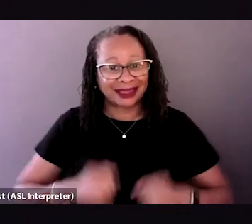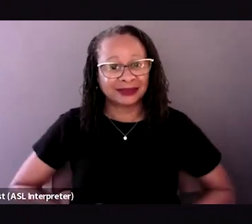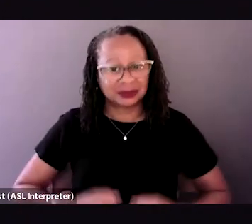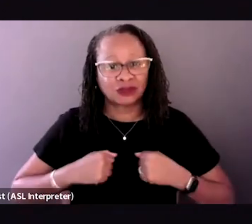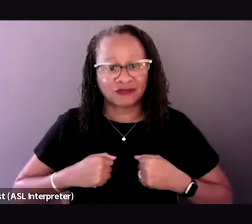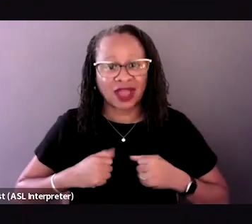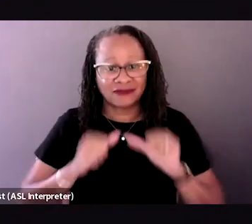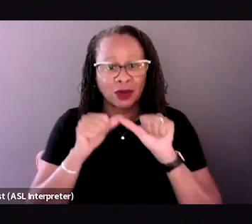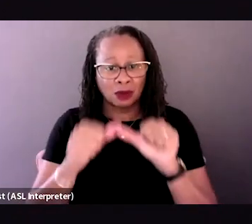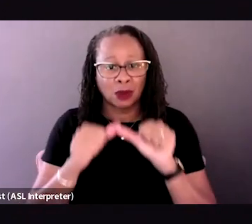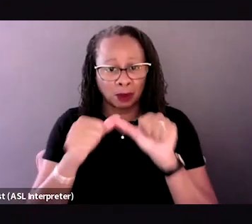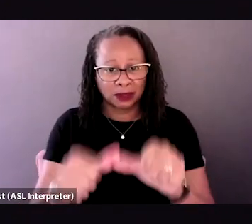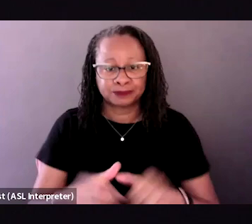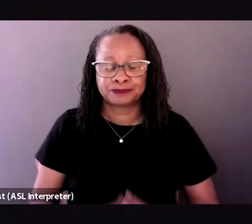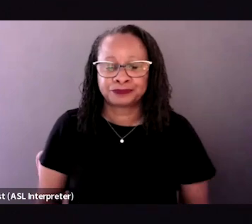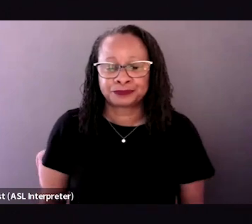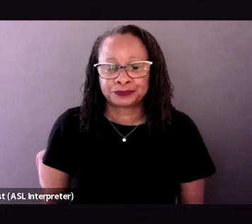they can survive